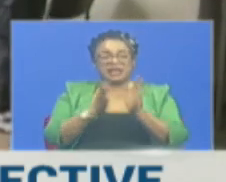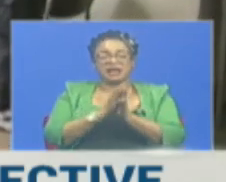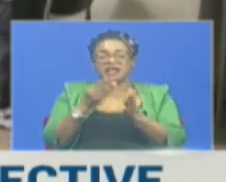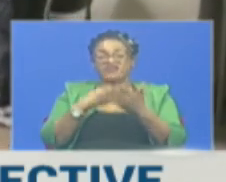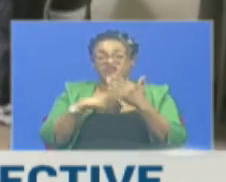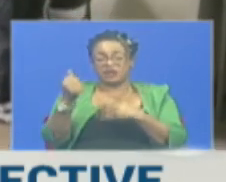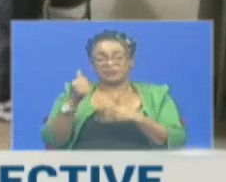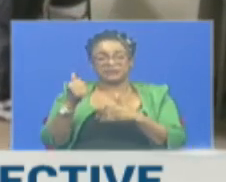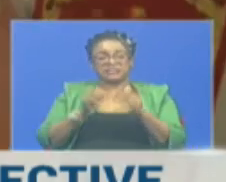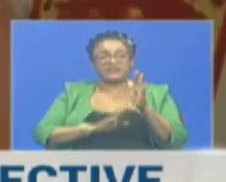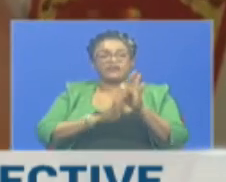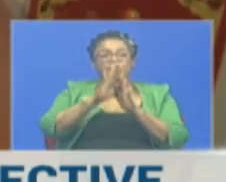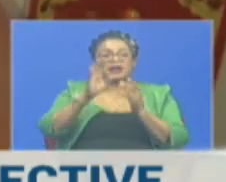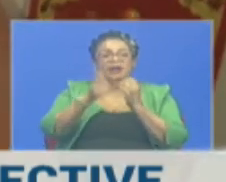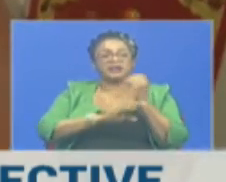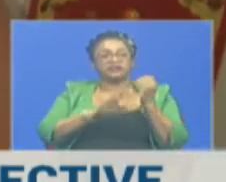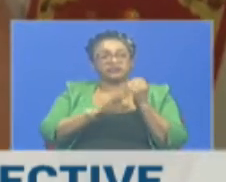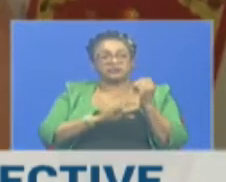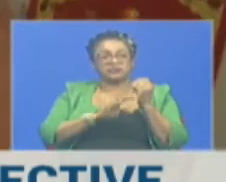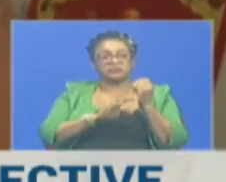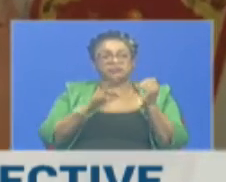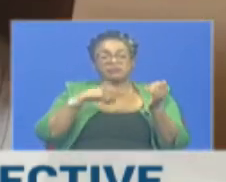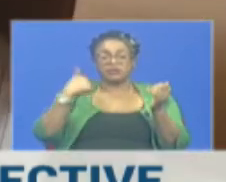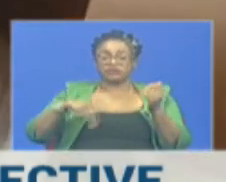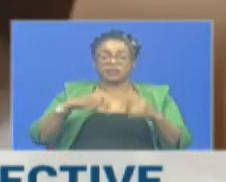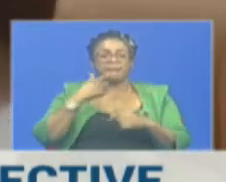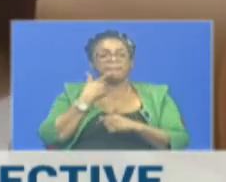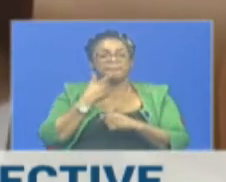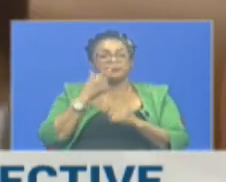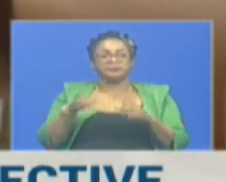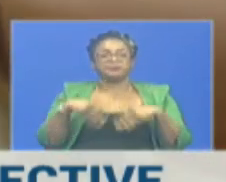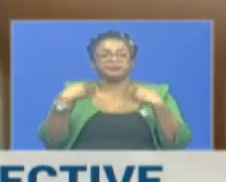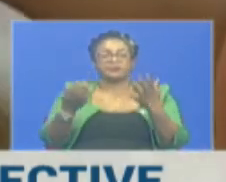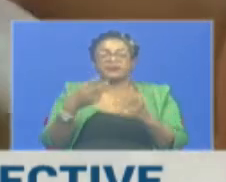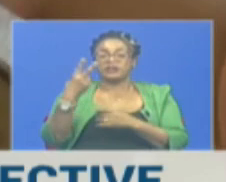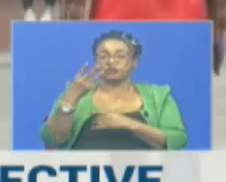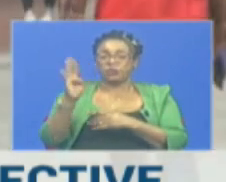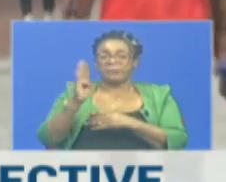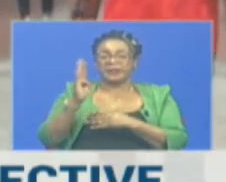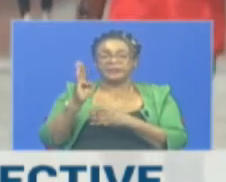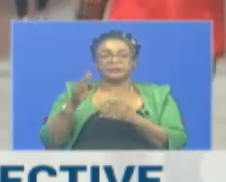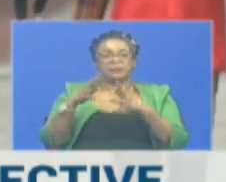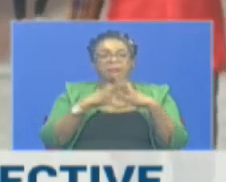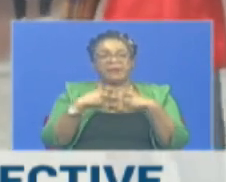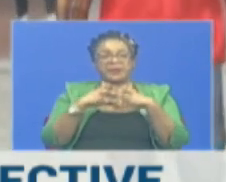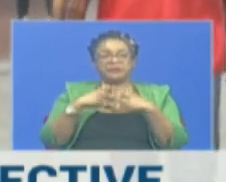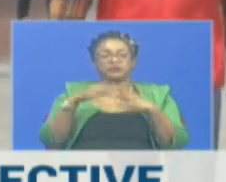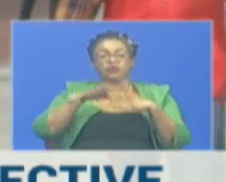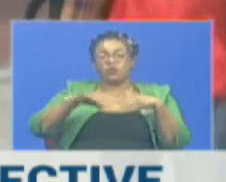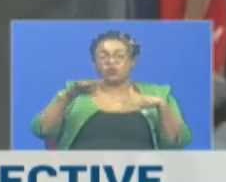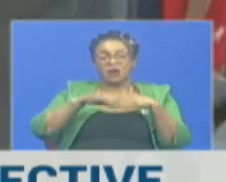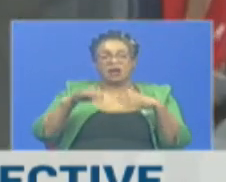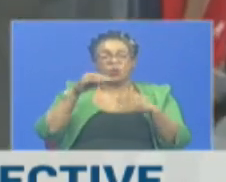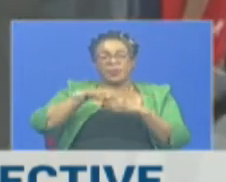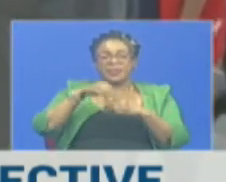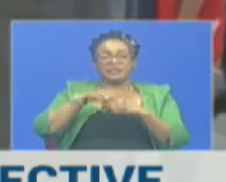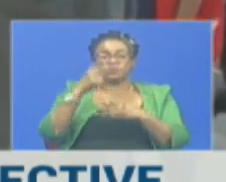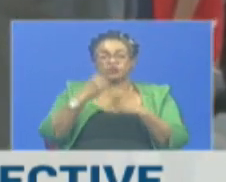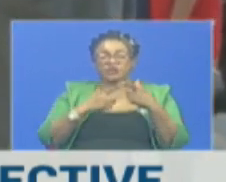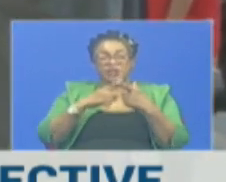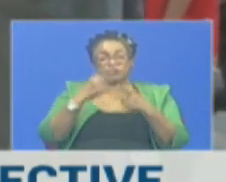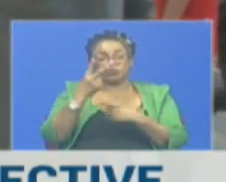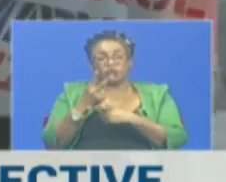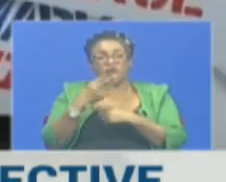in developing countries. China says it will provide $2 billion within 2 years for international assistance